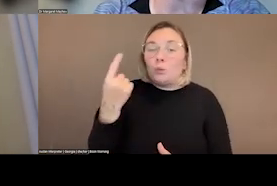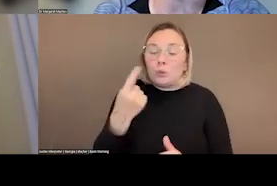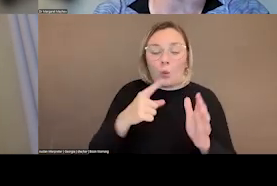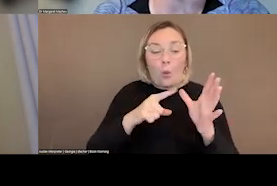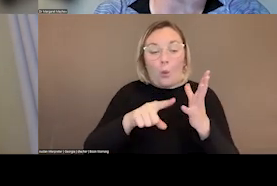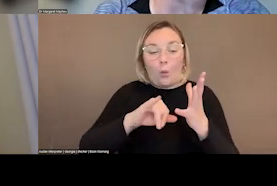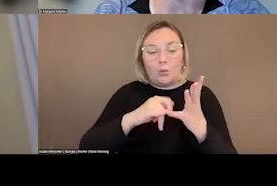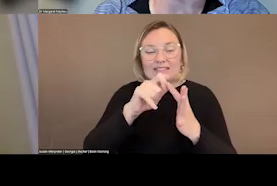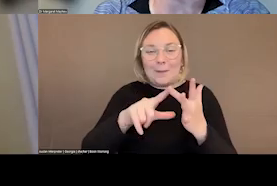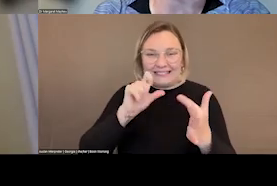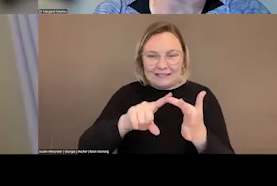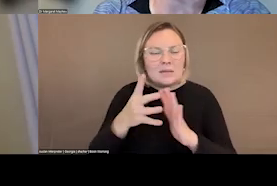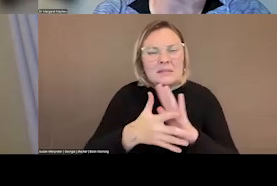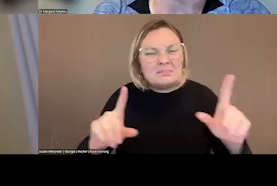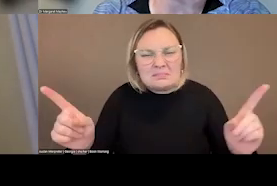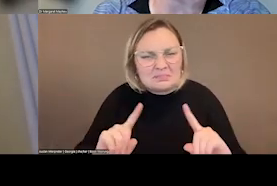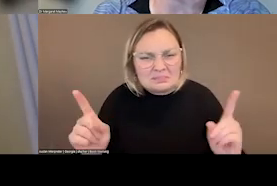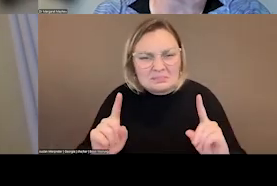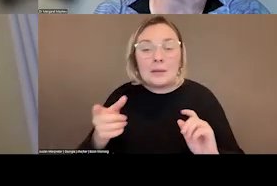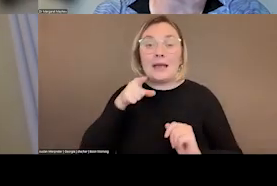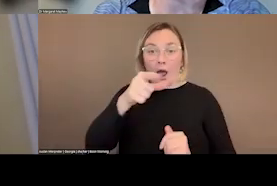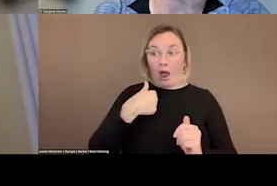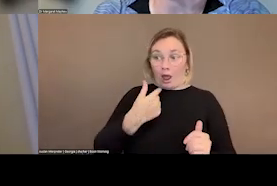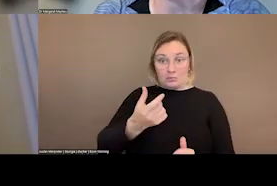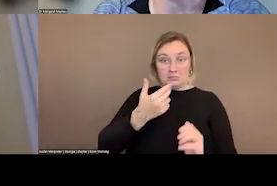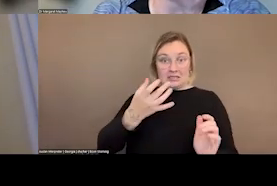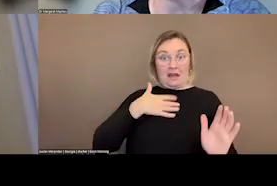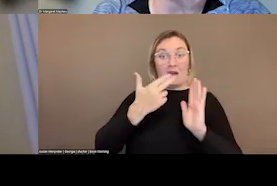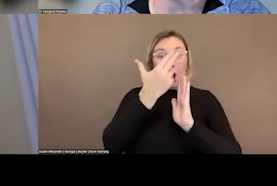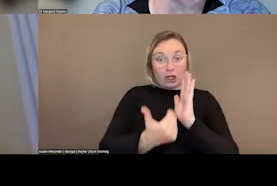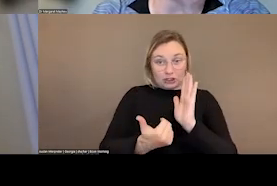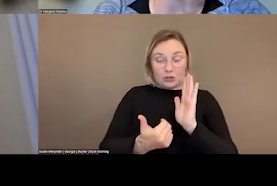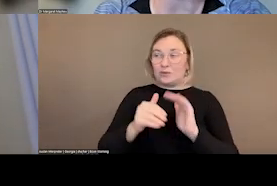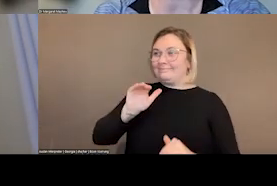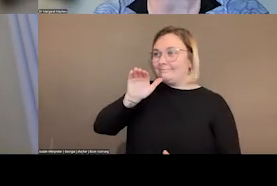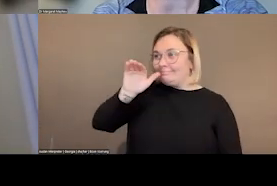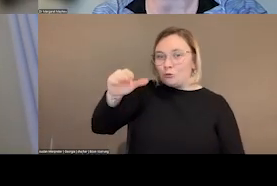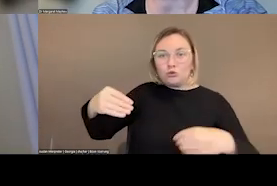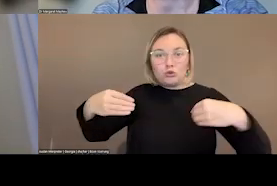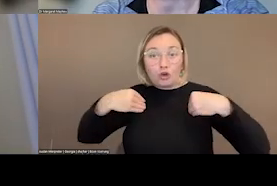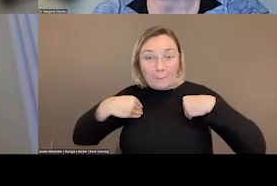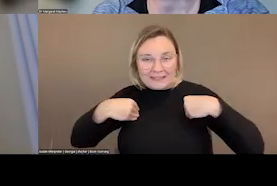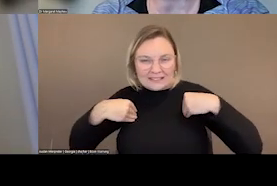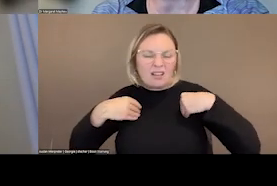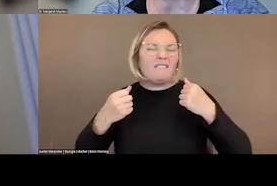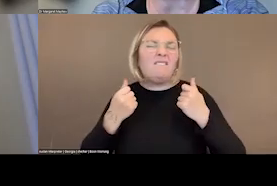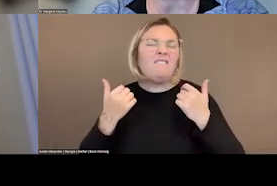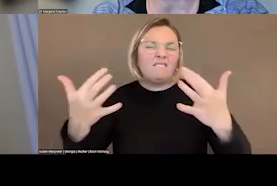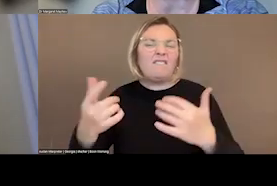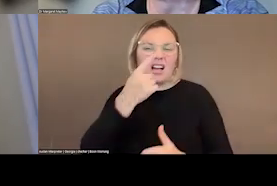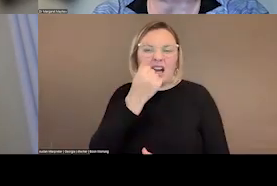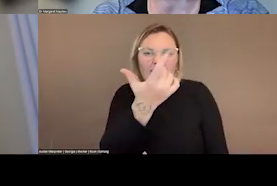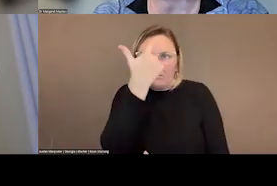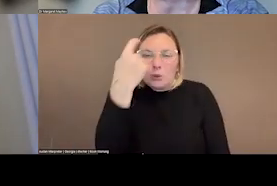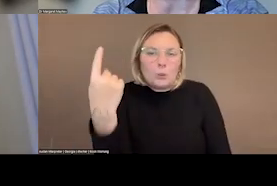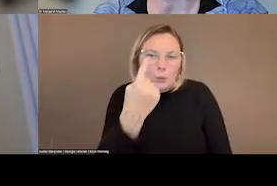what that means that you, the artist, would engage a company. There are many we can suggest,